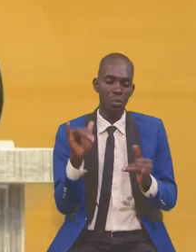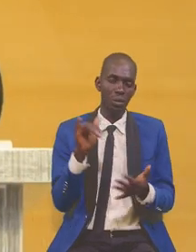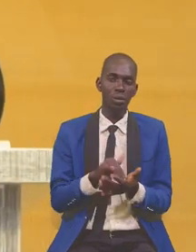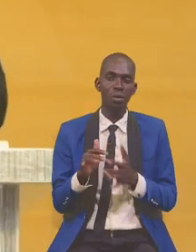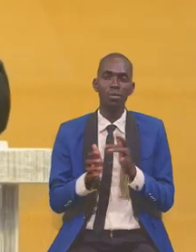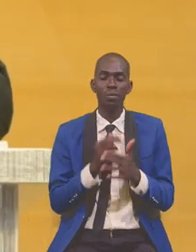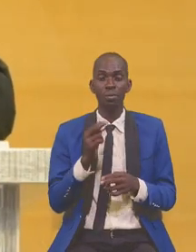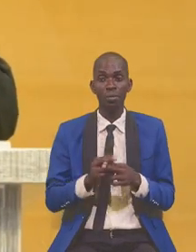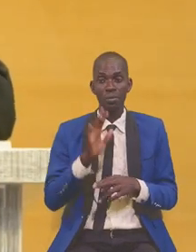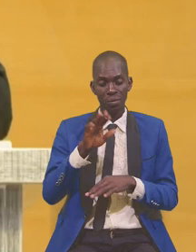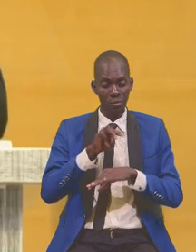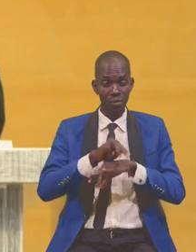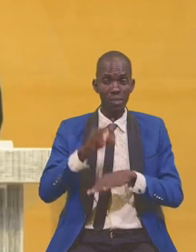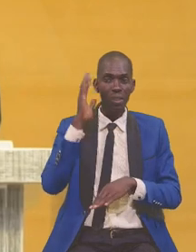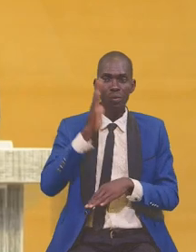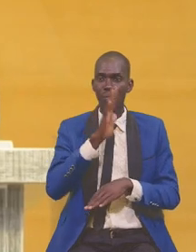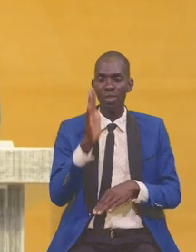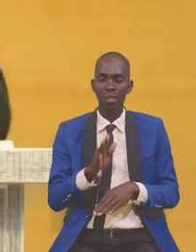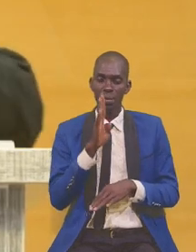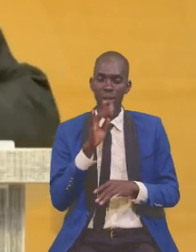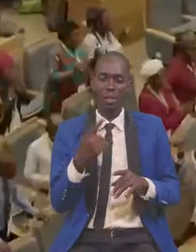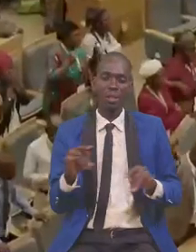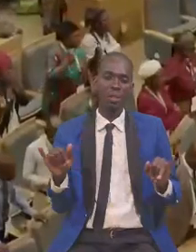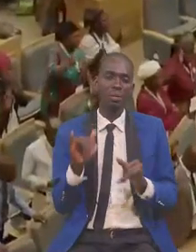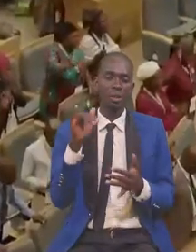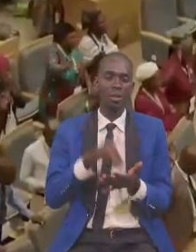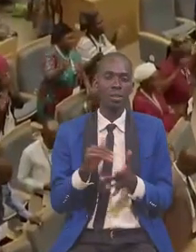Your ministry will never be the same again.